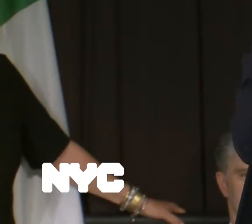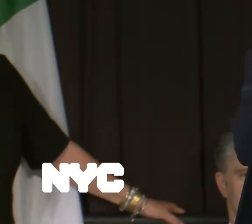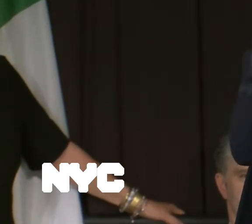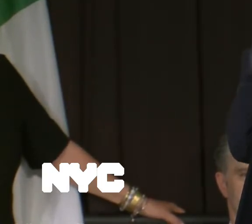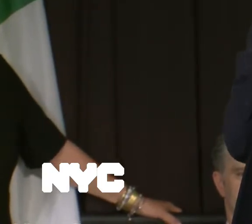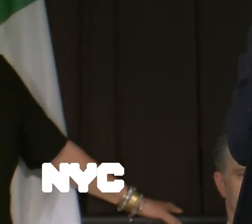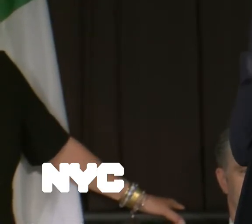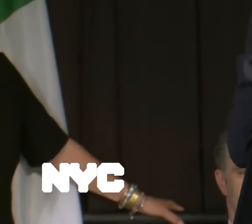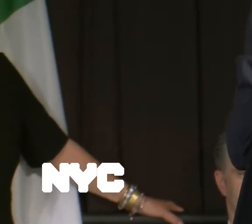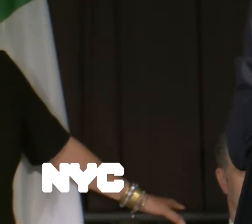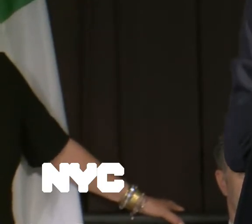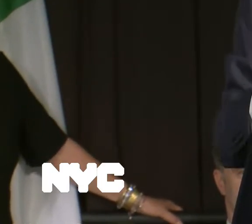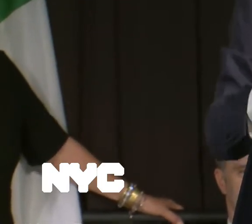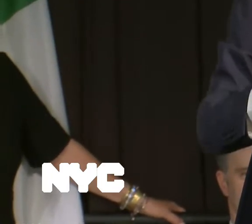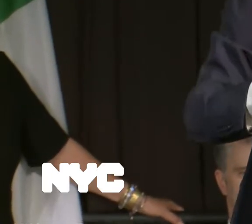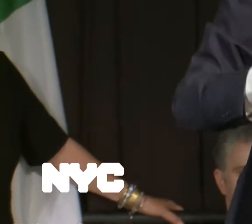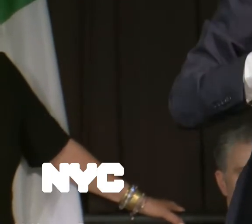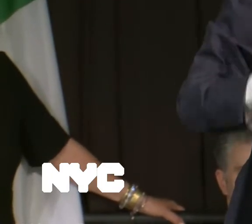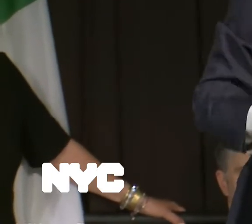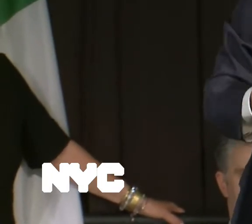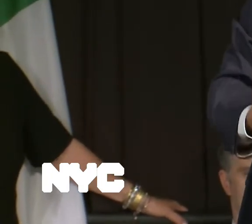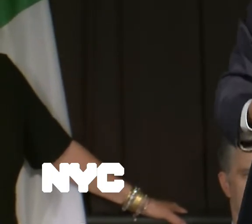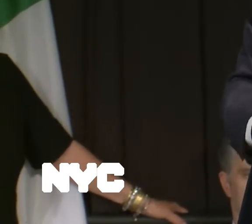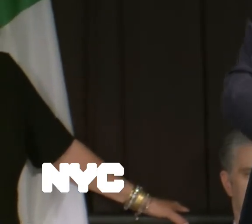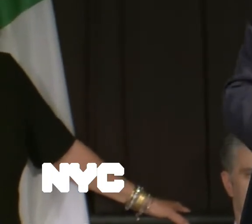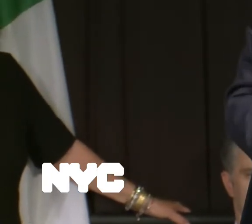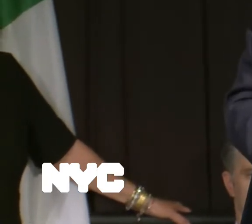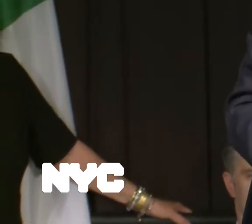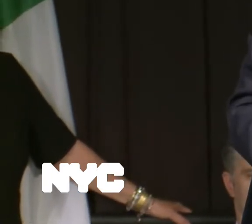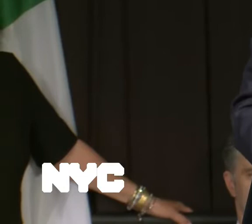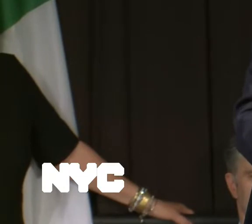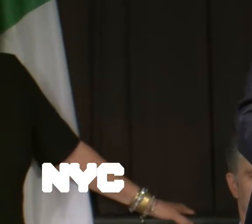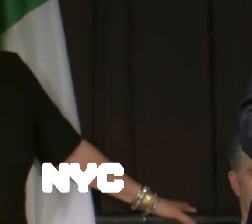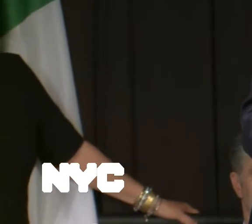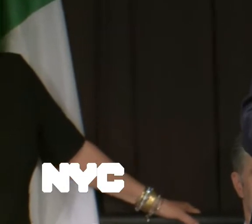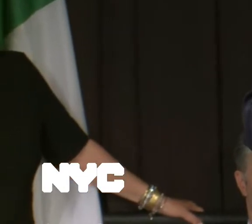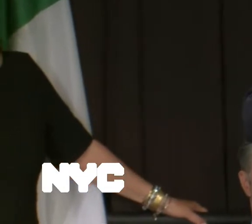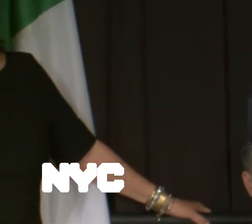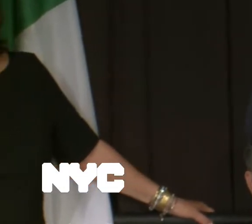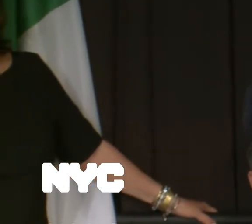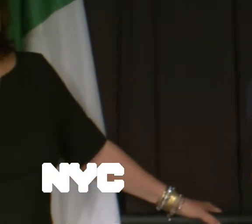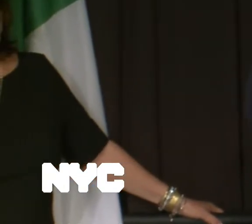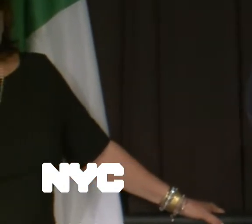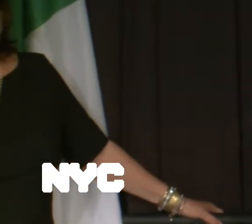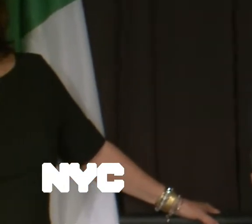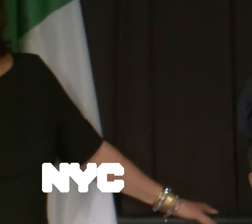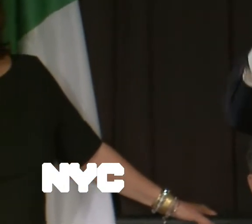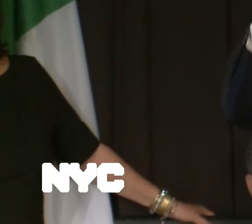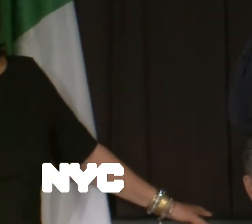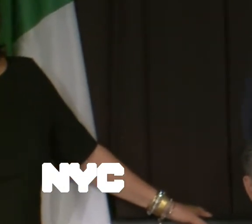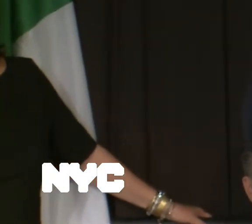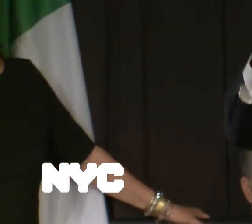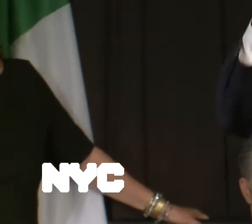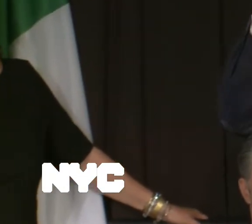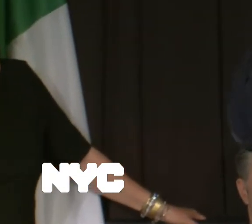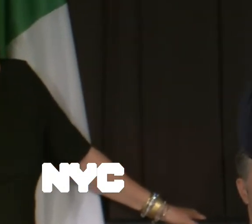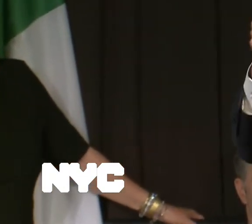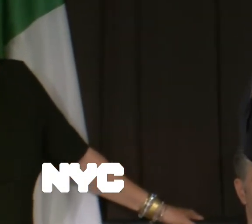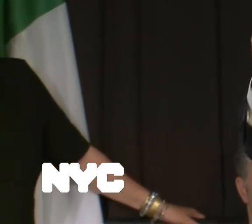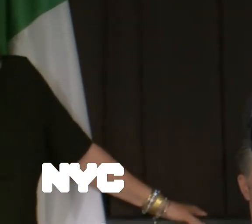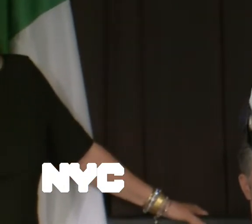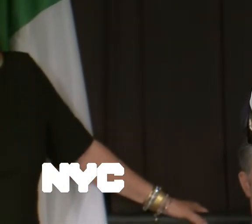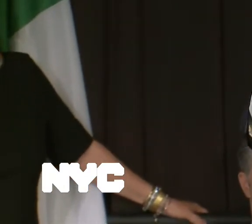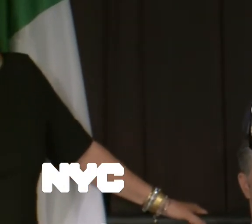and who made it a place that reflected the values of the Italian people, starting with our love for our families and